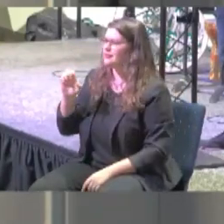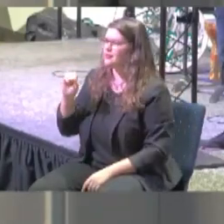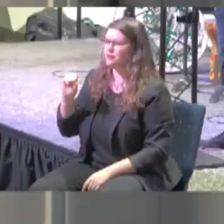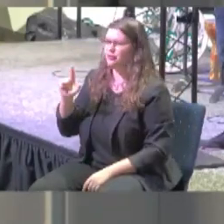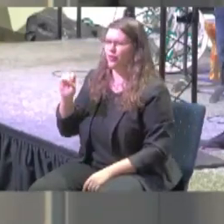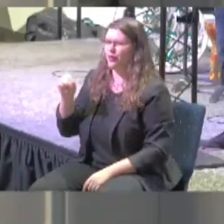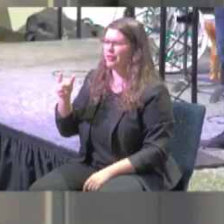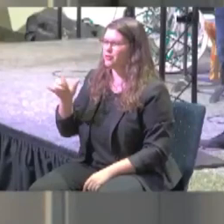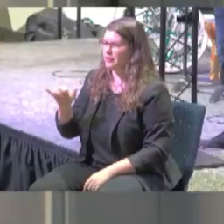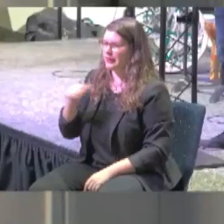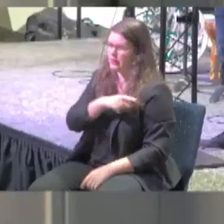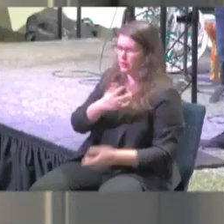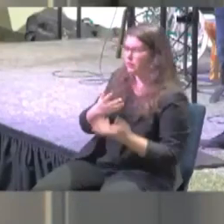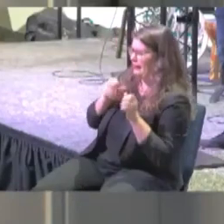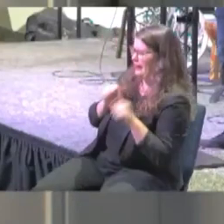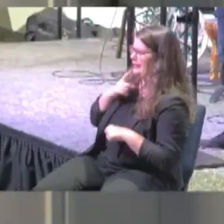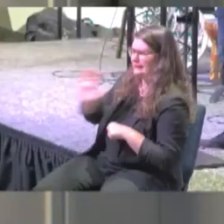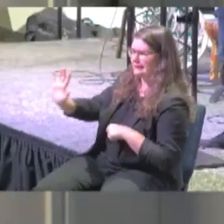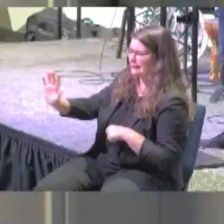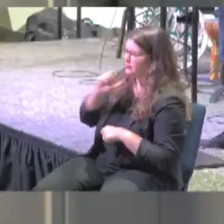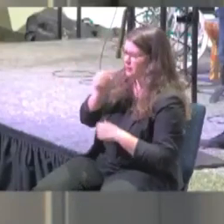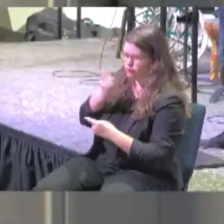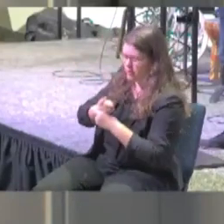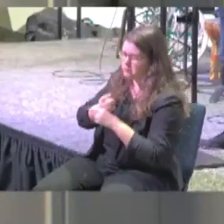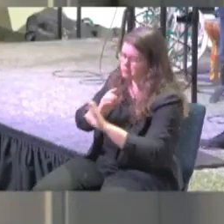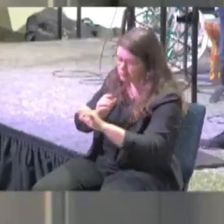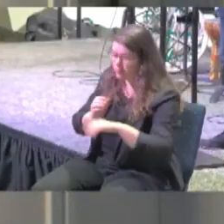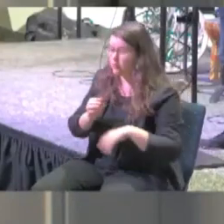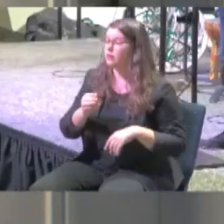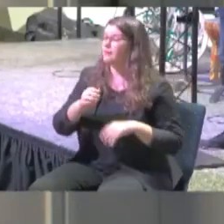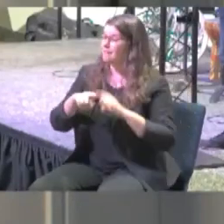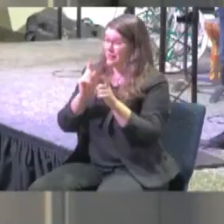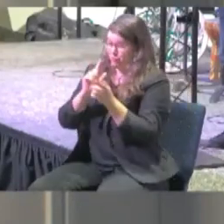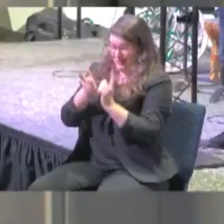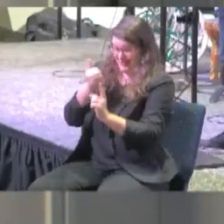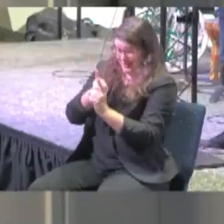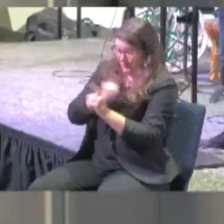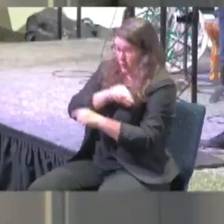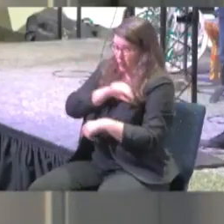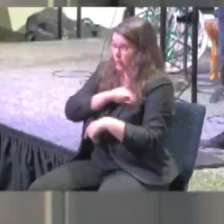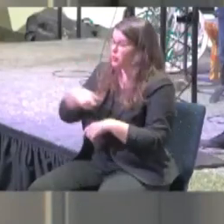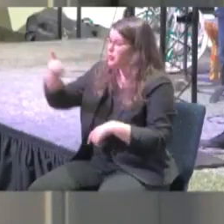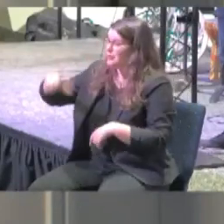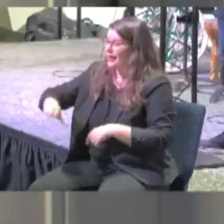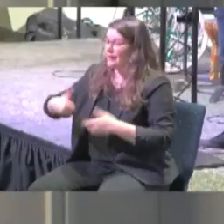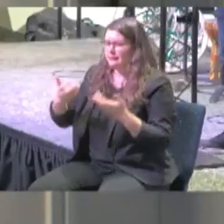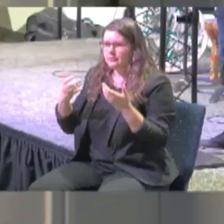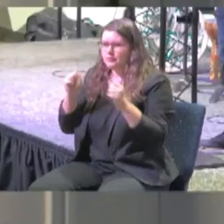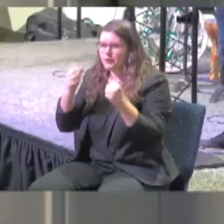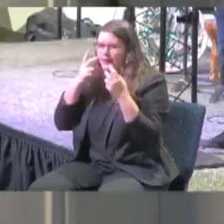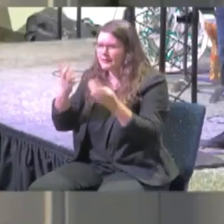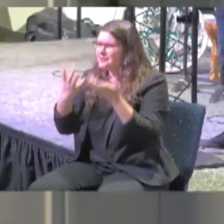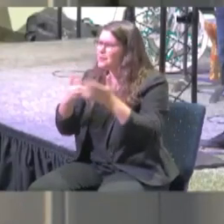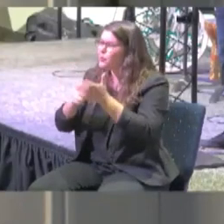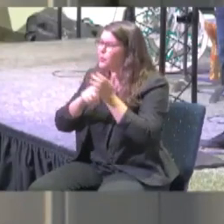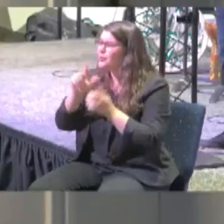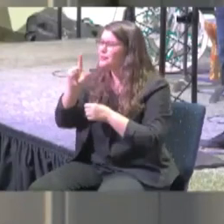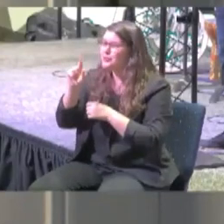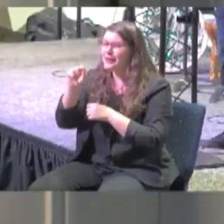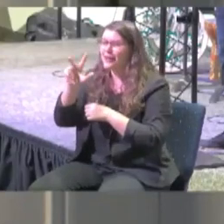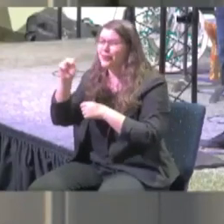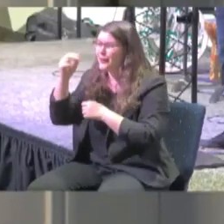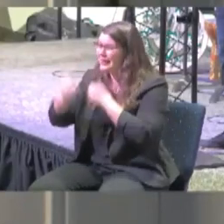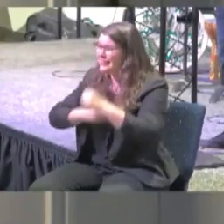of a translation, it may only be revealed over the course of decades, as it either achieves engagement and shapes Christian discourse,